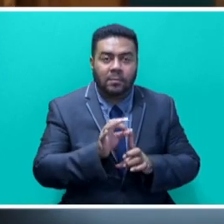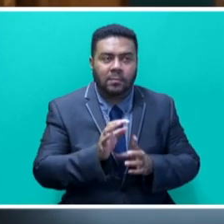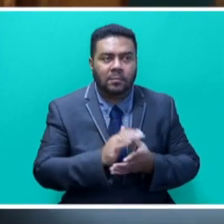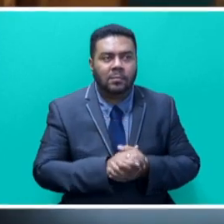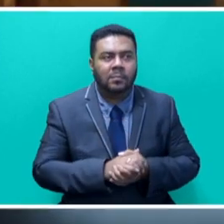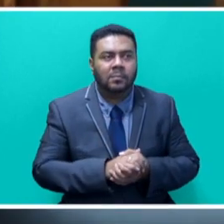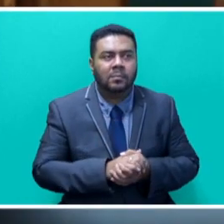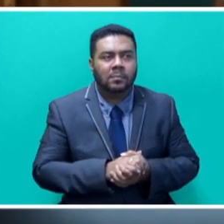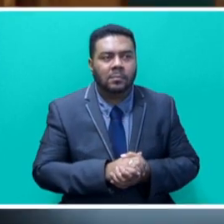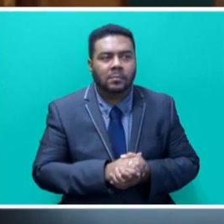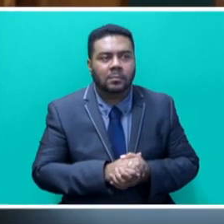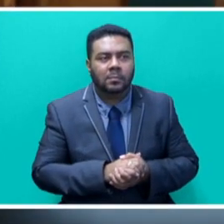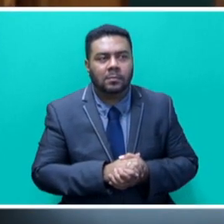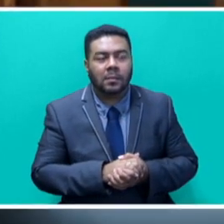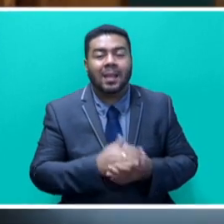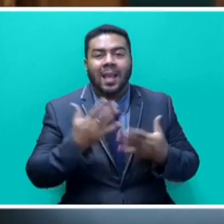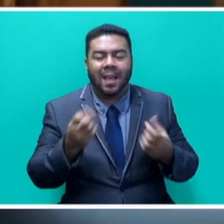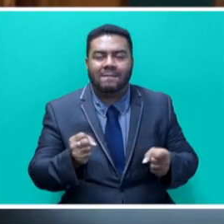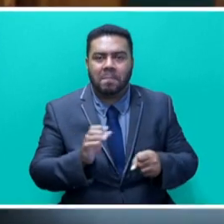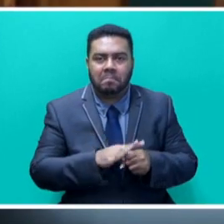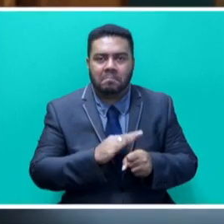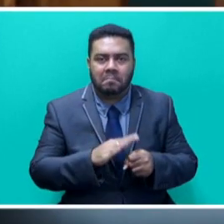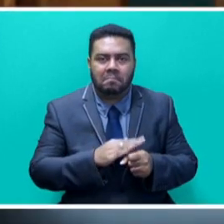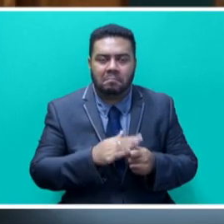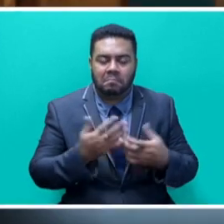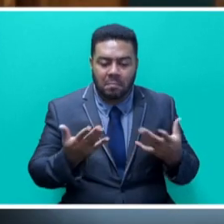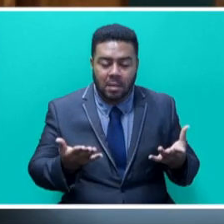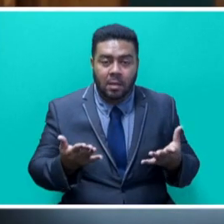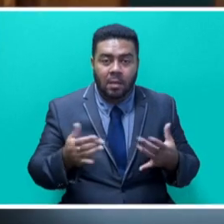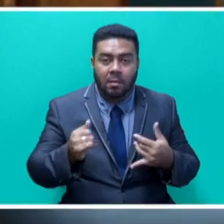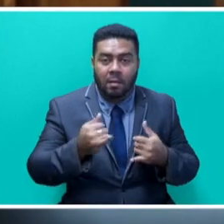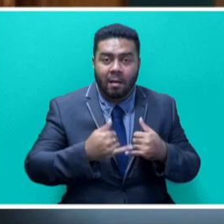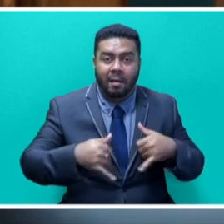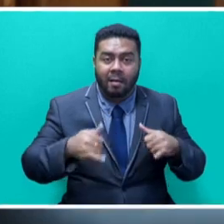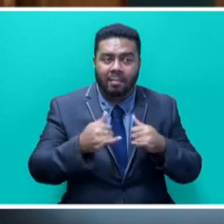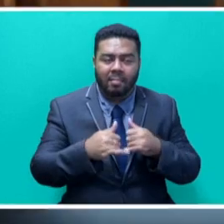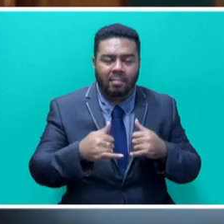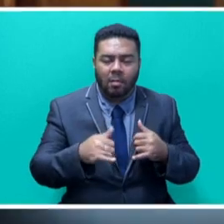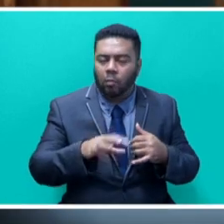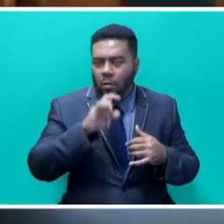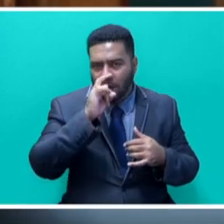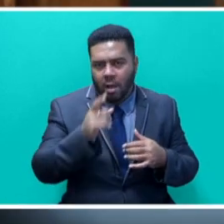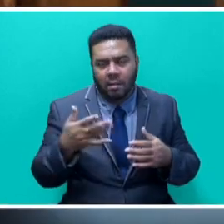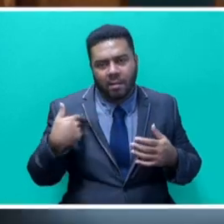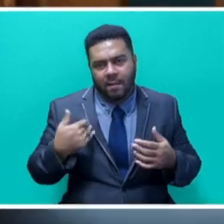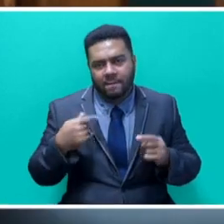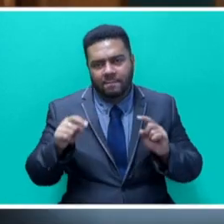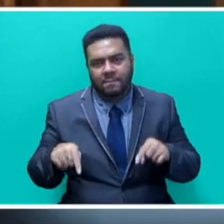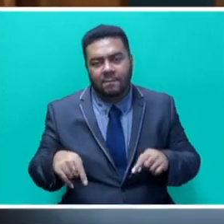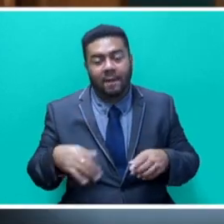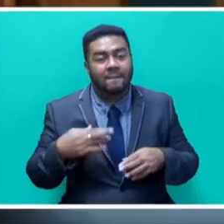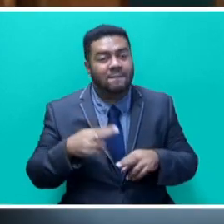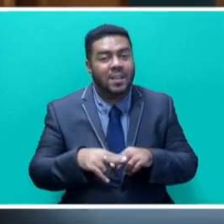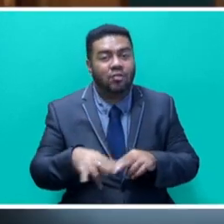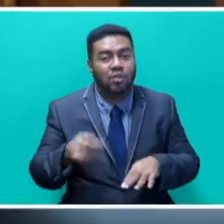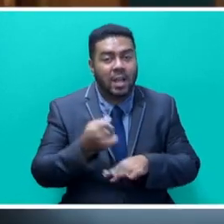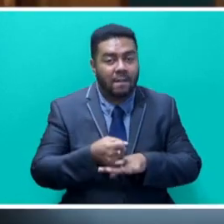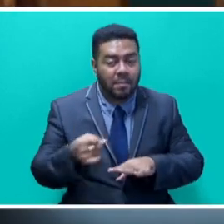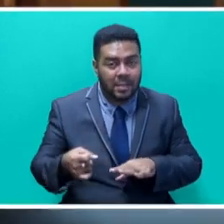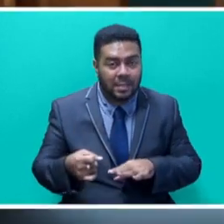coastal floods have made portions of our island nation uninhabitable. The Fijian government is